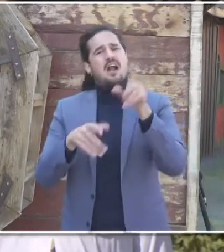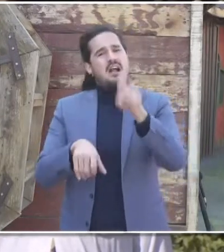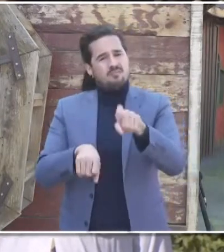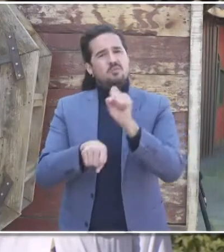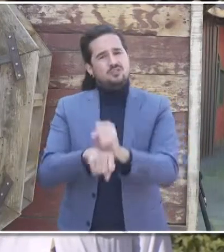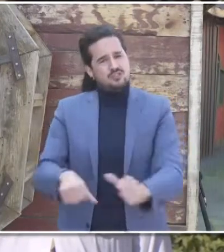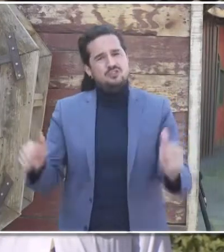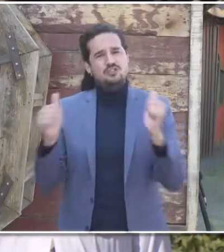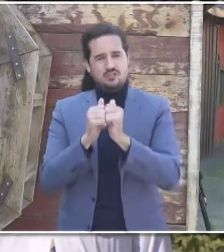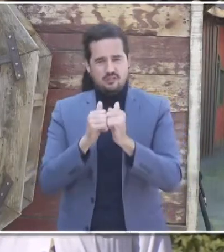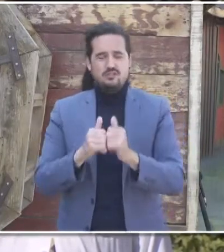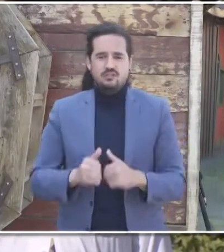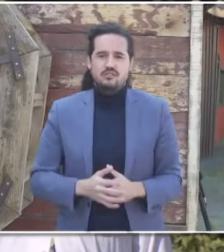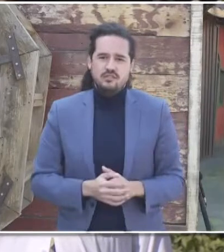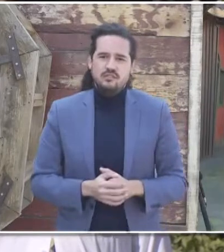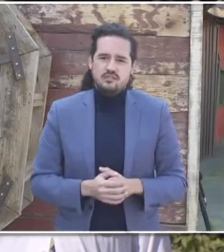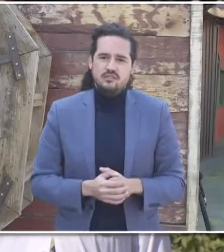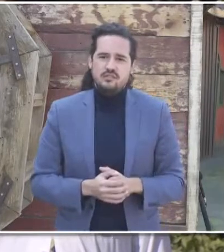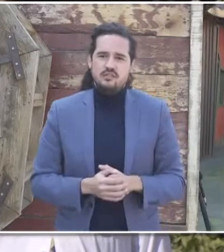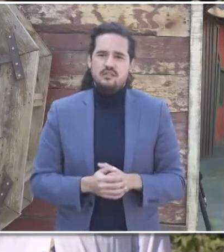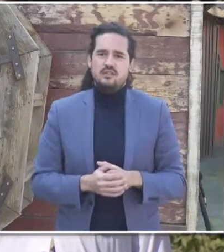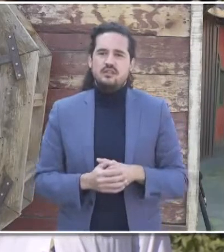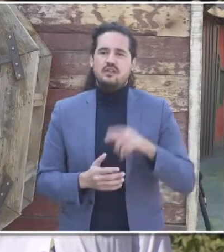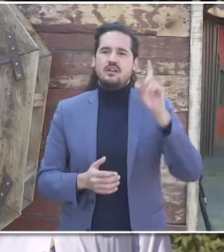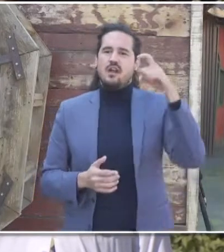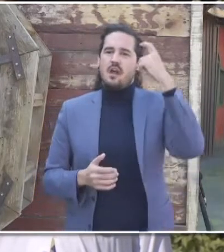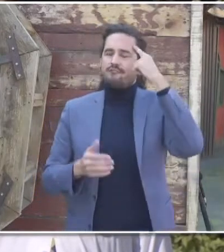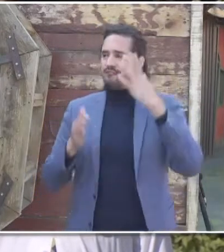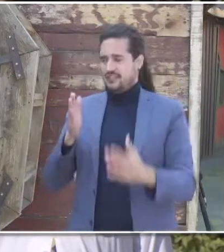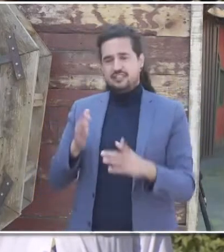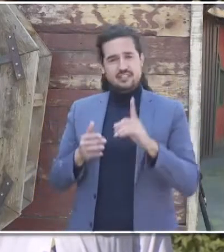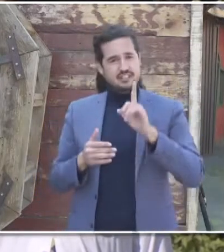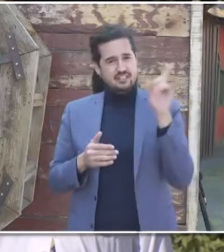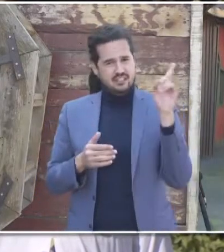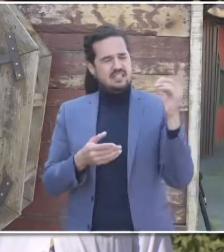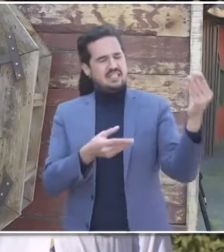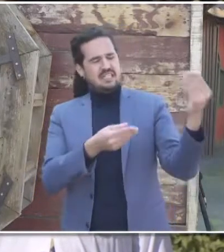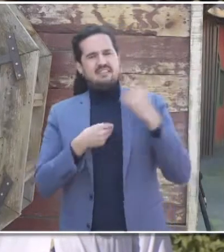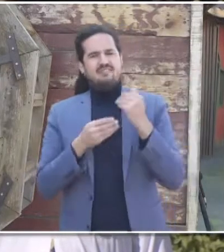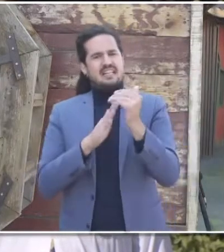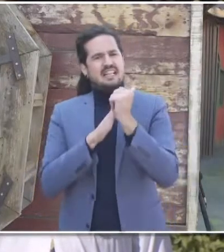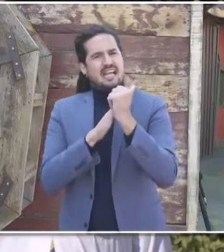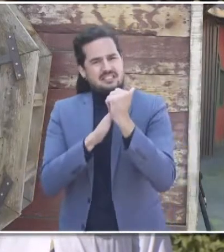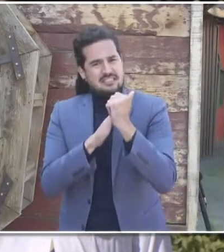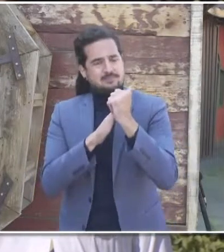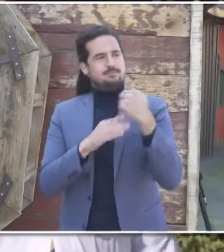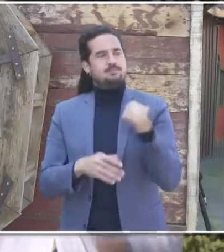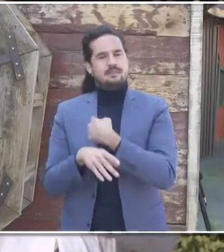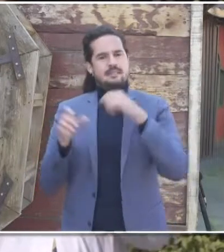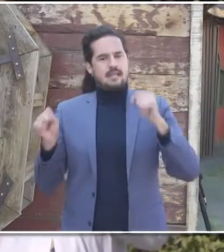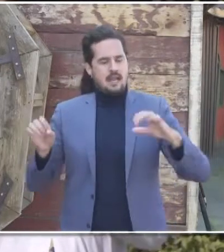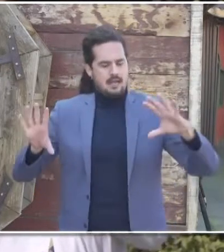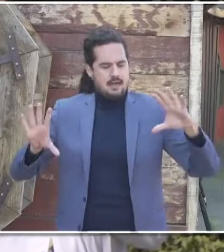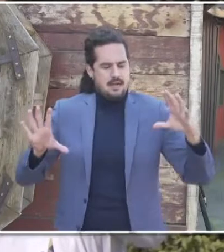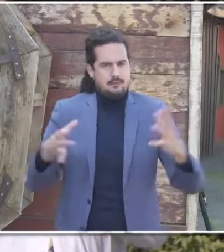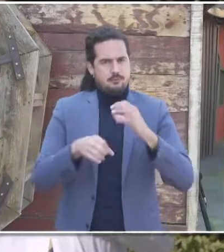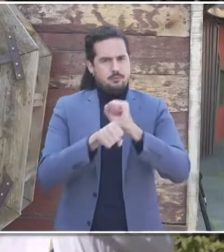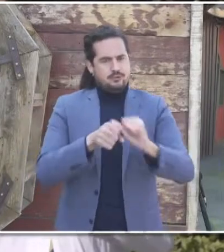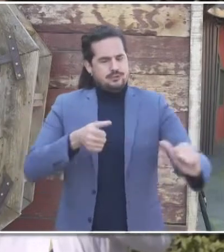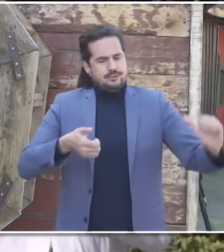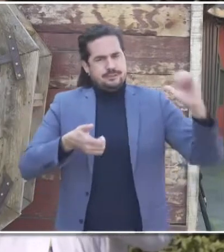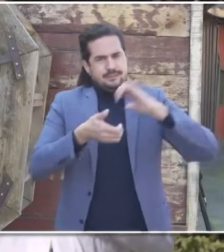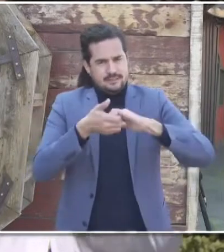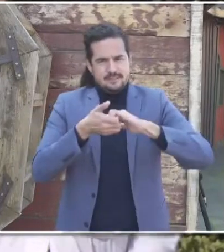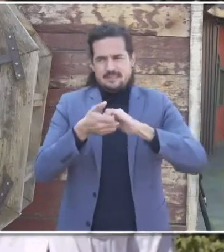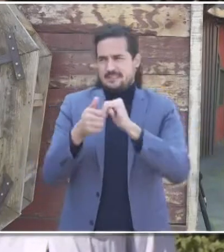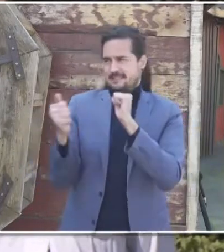leadership and the direction to ensure that we come together and that we fight this pandemic so that we have the outcomes that we want by the